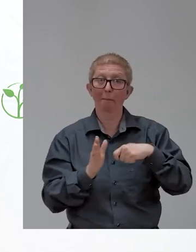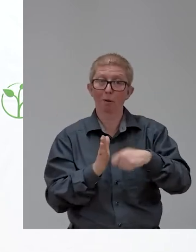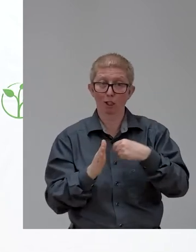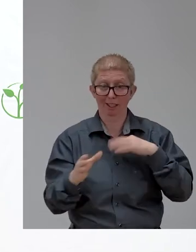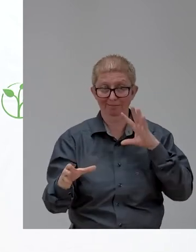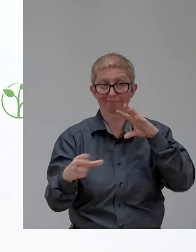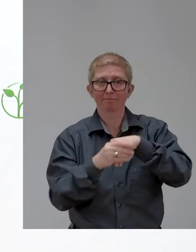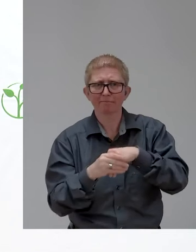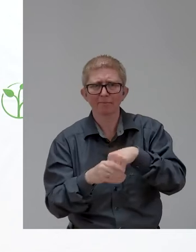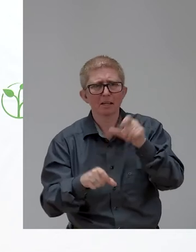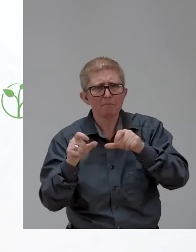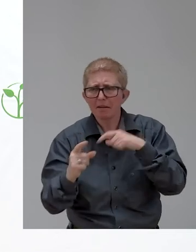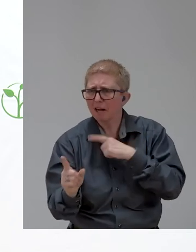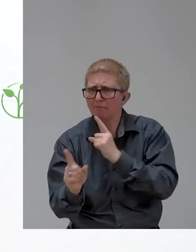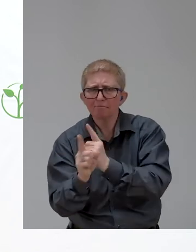only thing they were not missing.